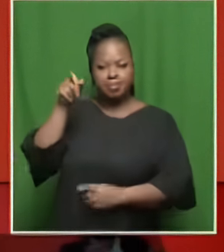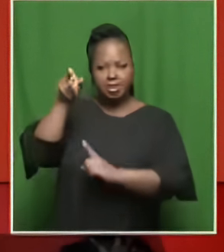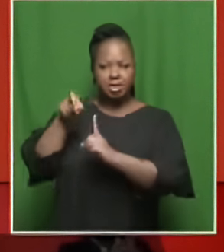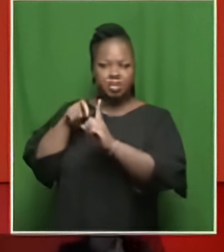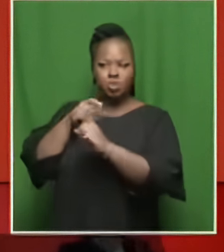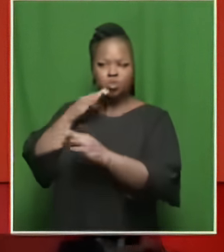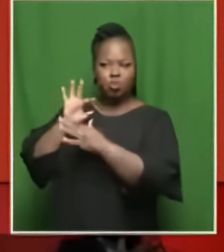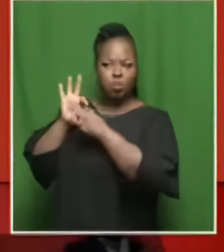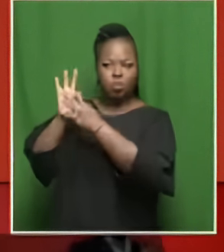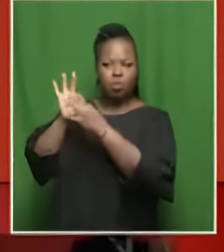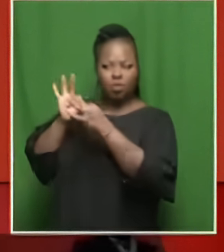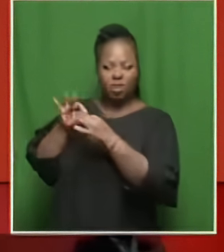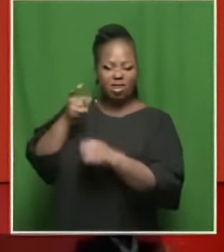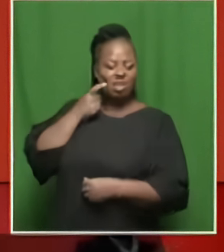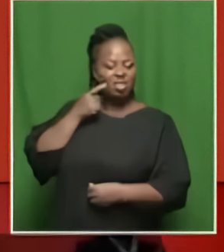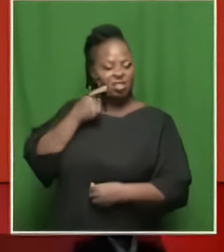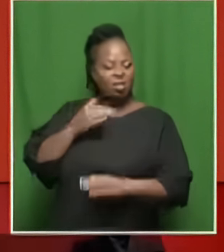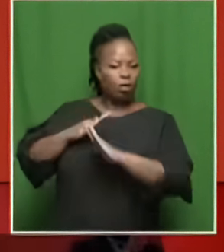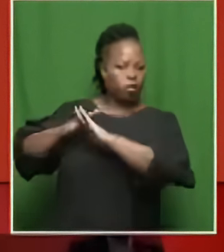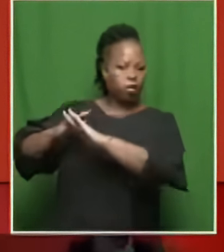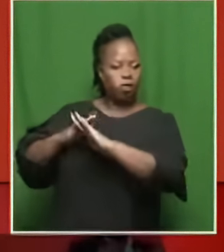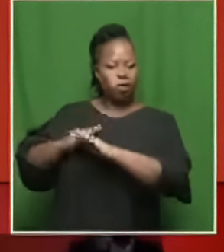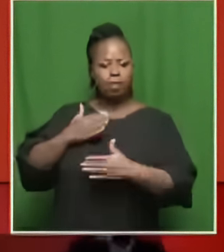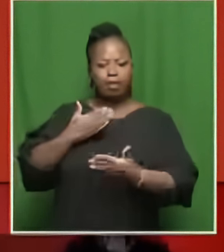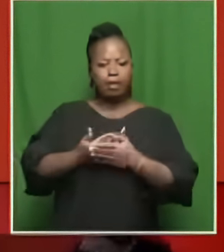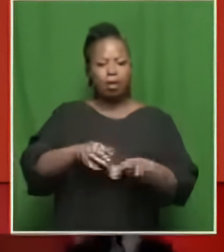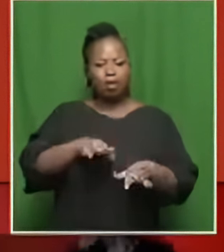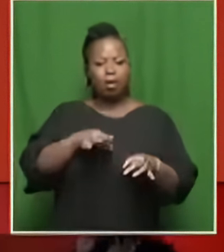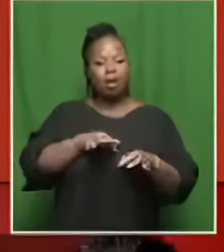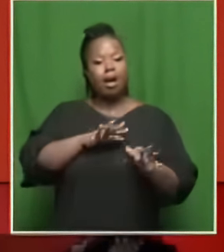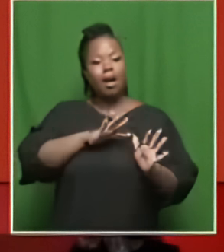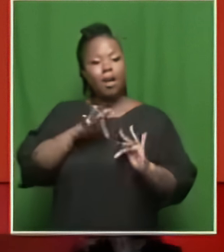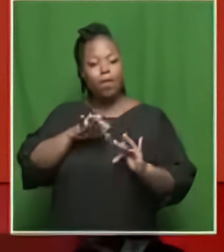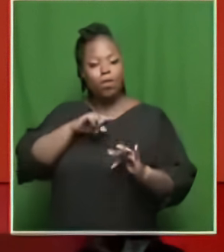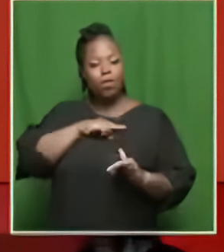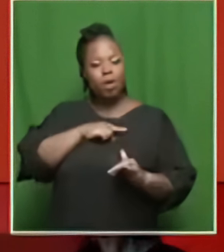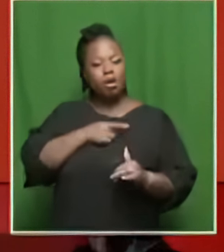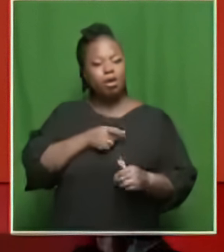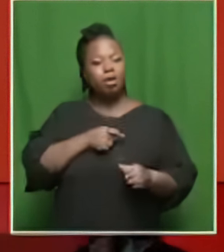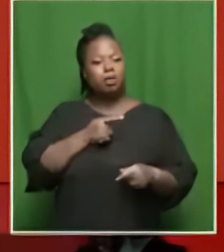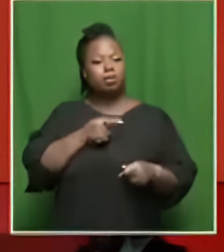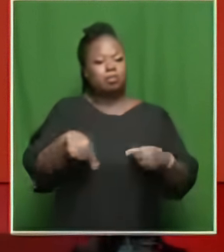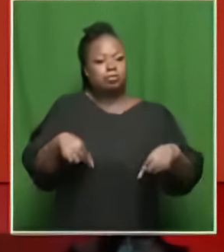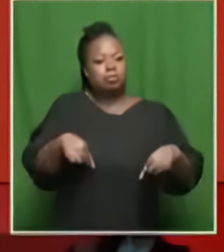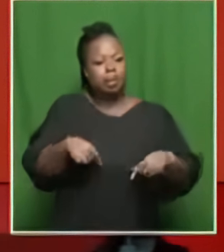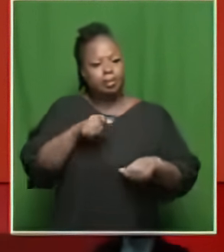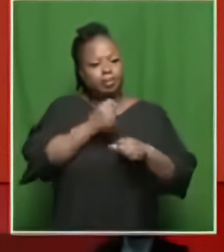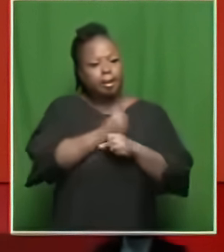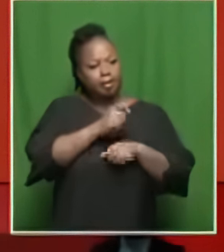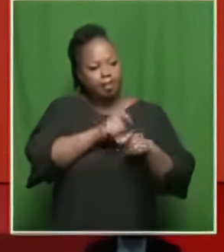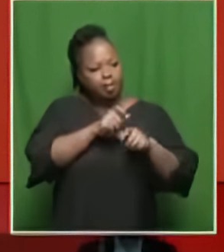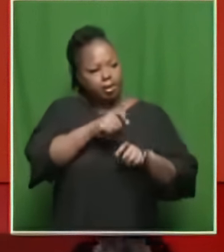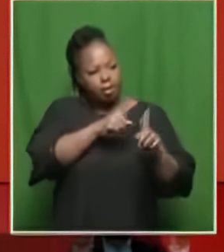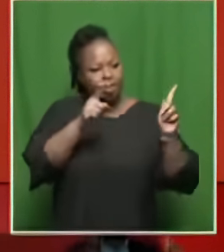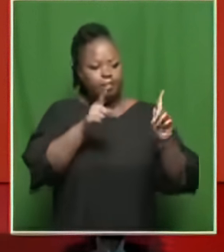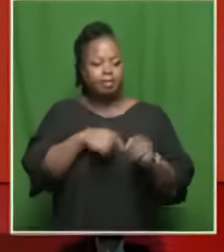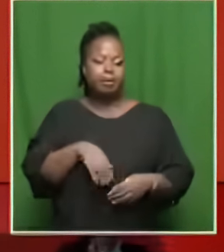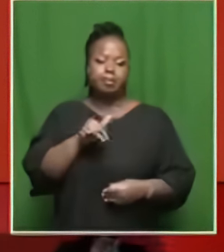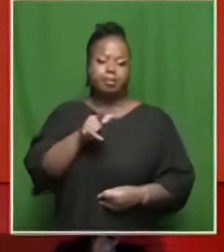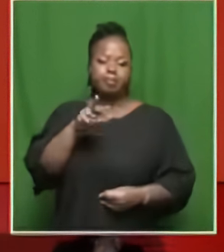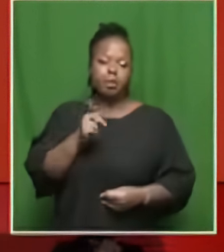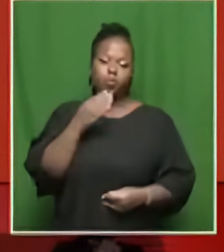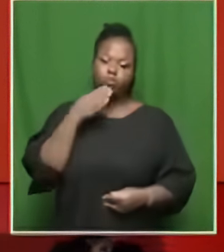can evade scrutiny simply by invoking fear. Brown Mokhotsi has previously appeared before formal